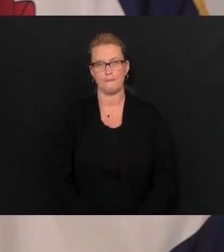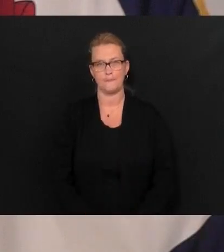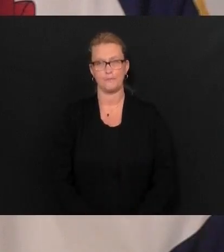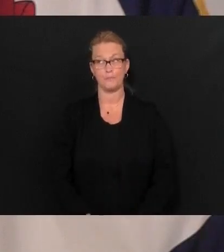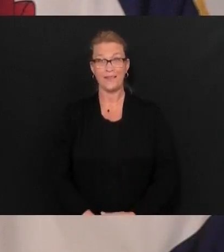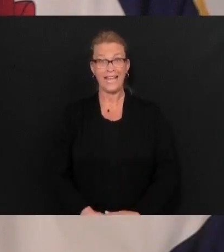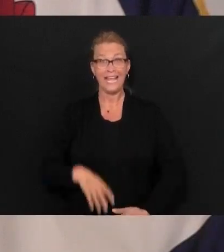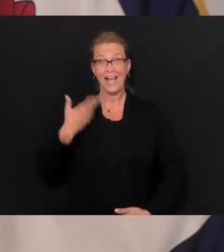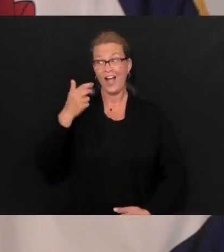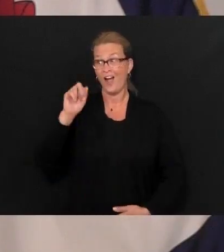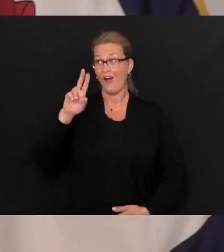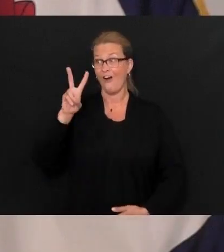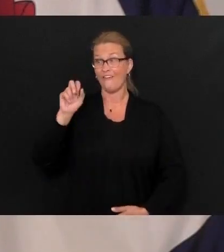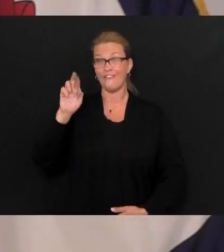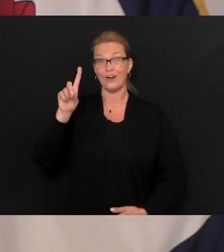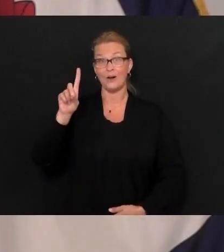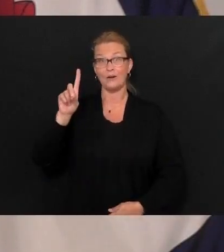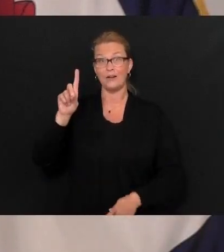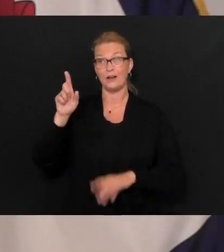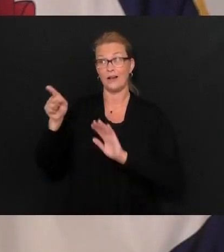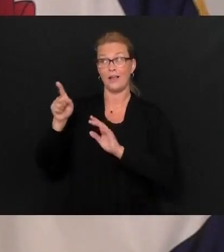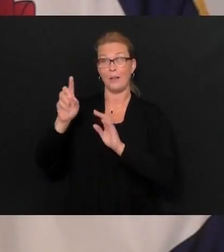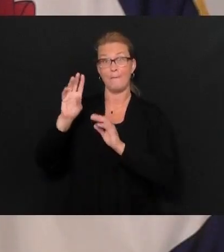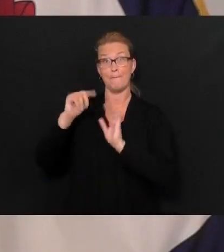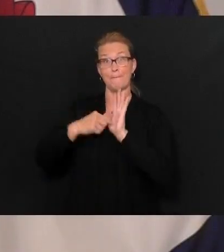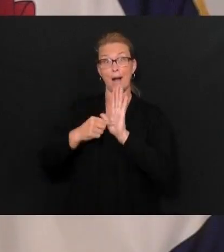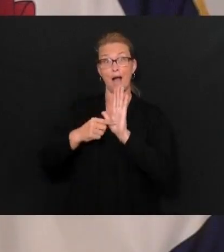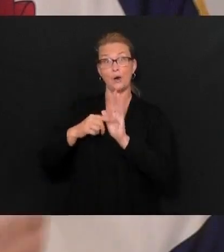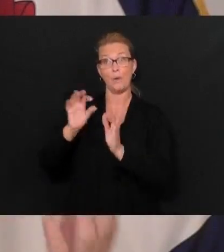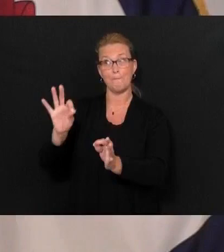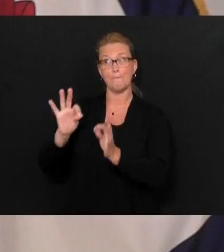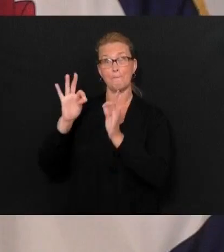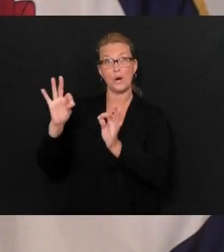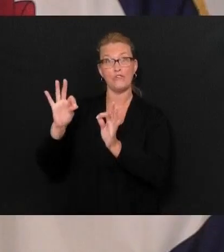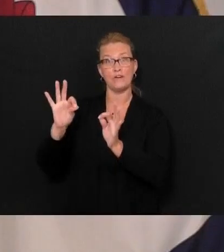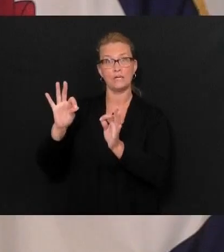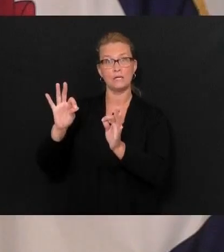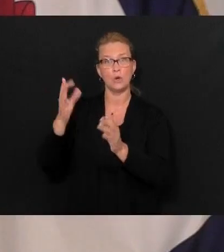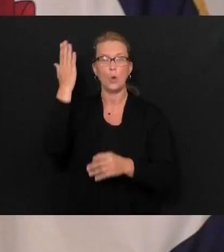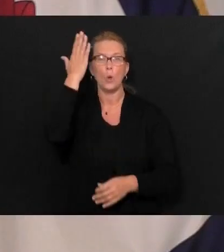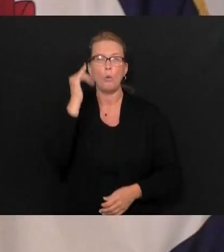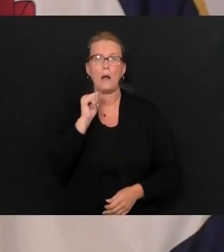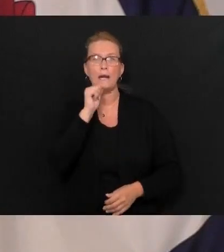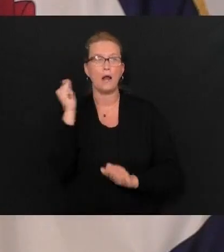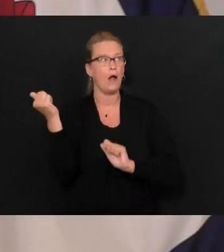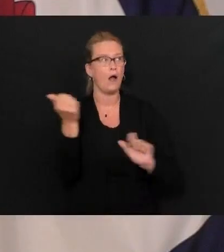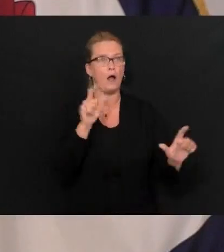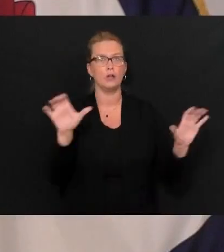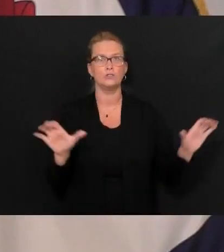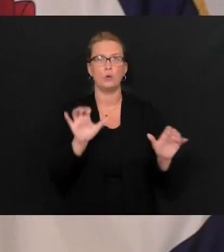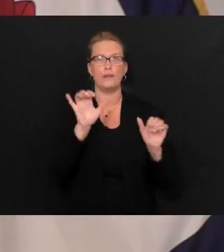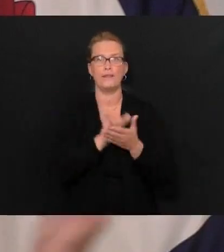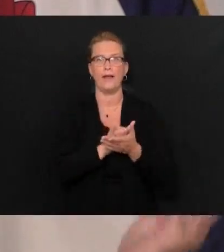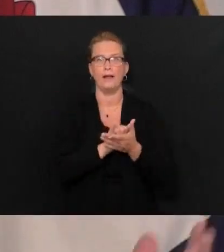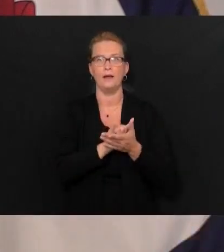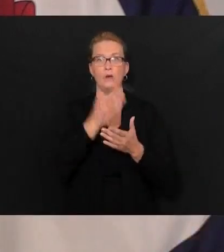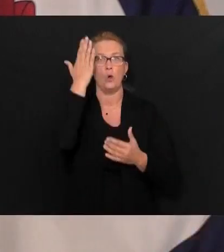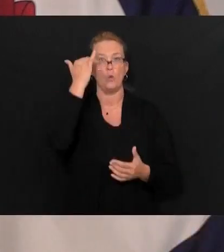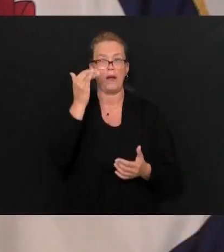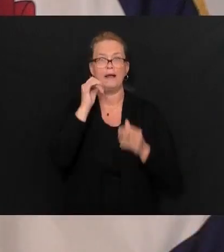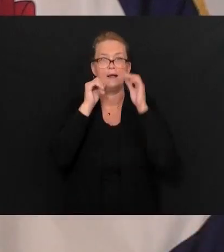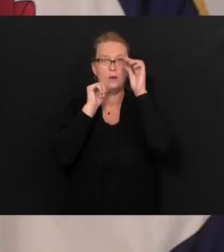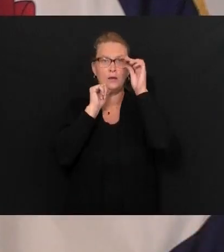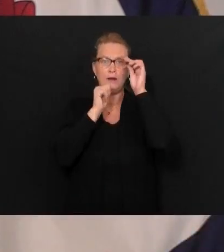Harvard model was perfect, why isn't everybody doing it? Why doesn't our president do